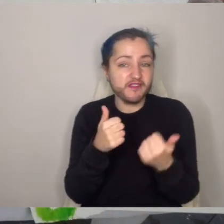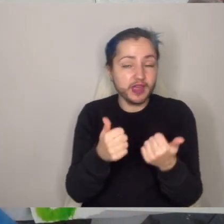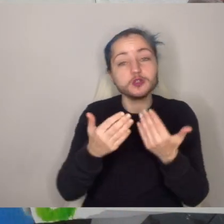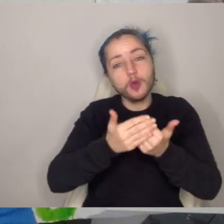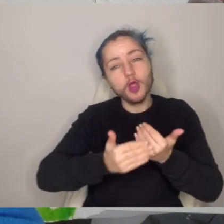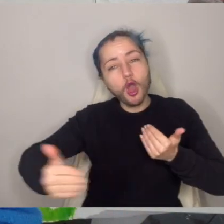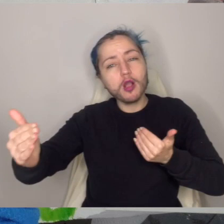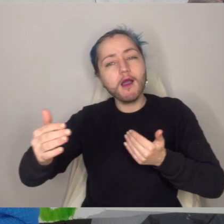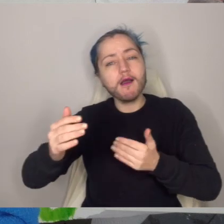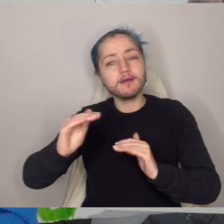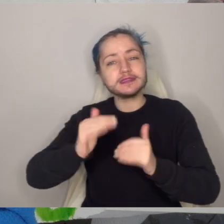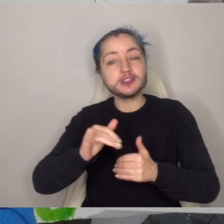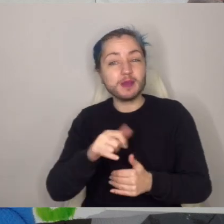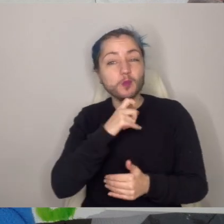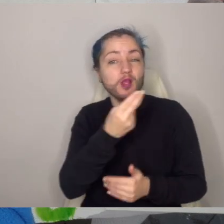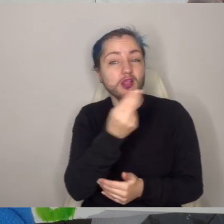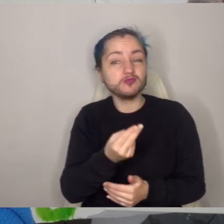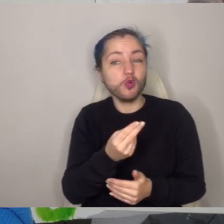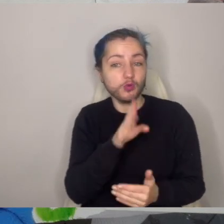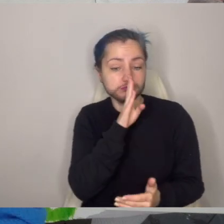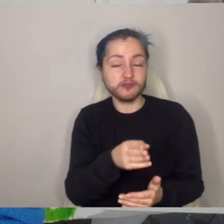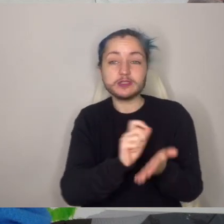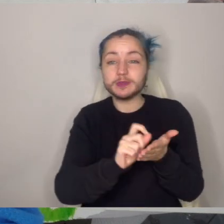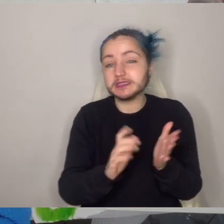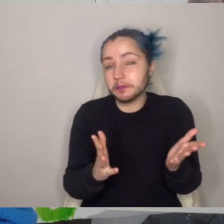And in the longer session we might do that.